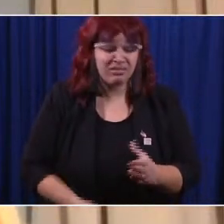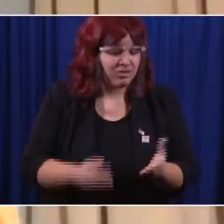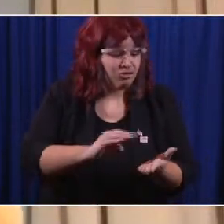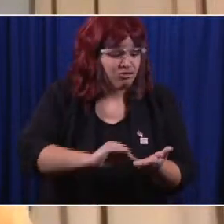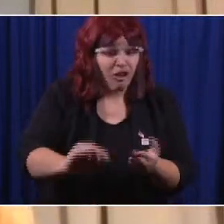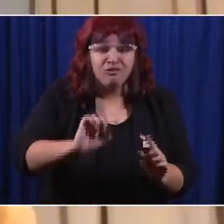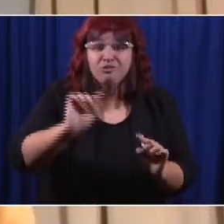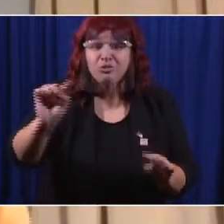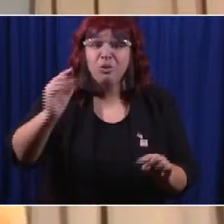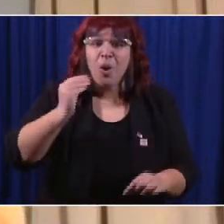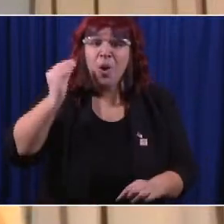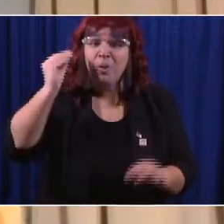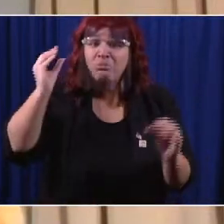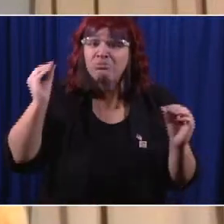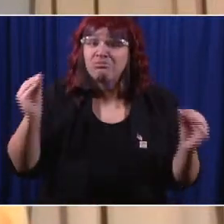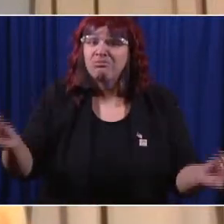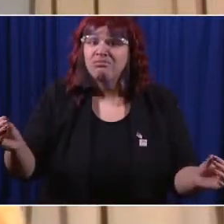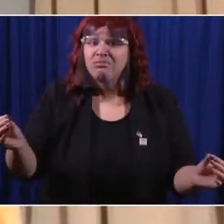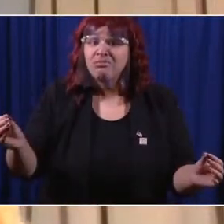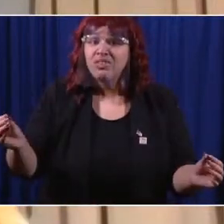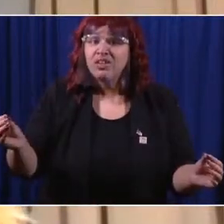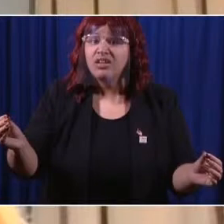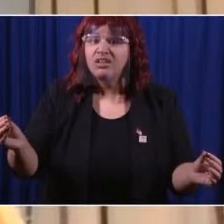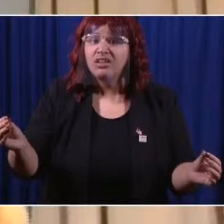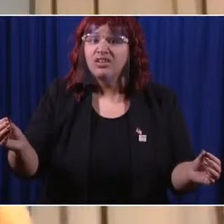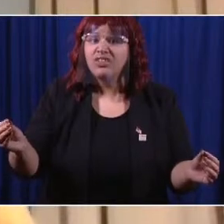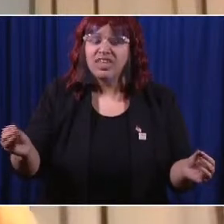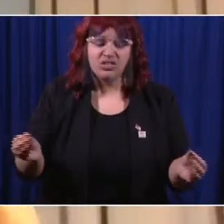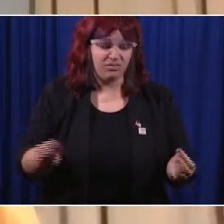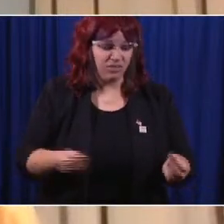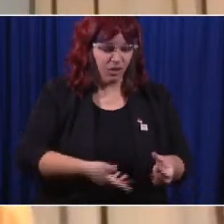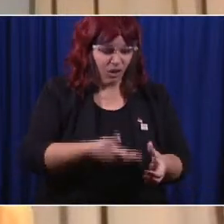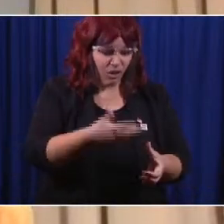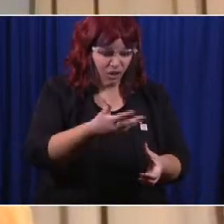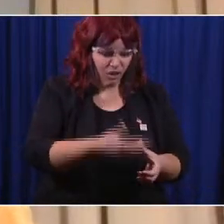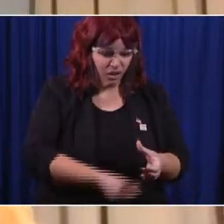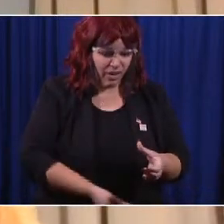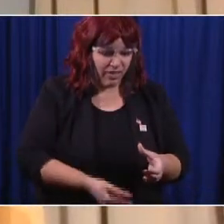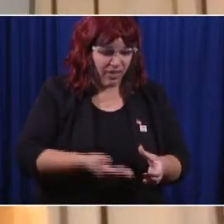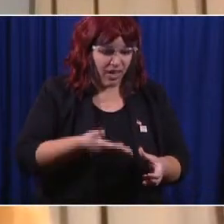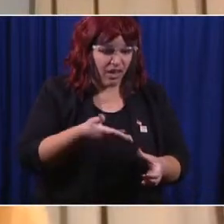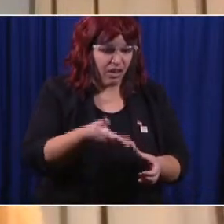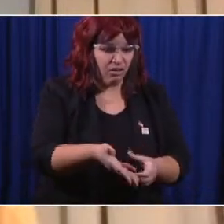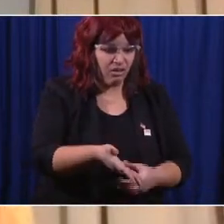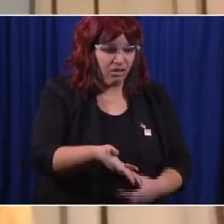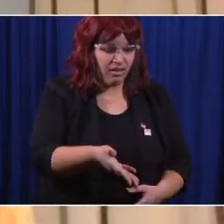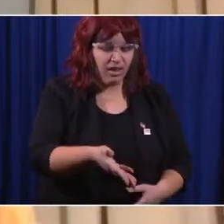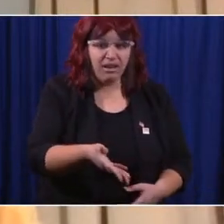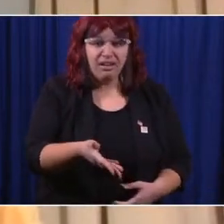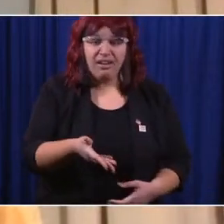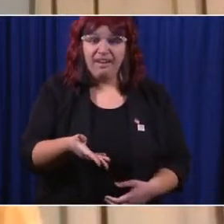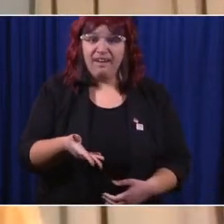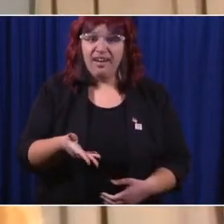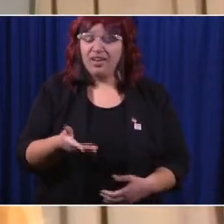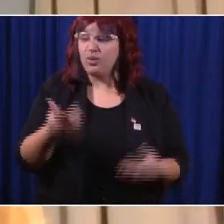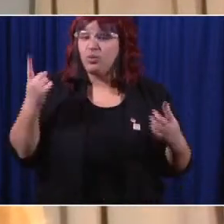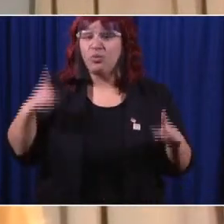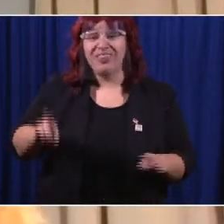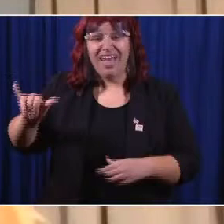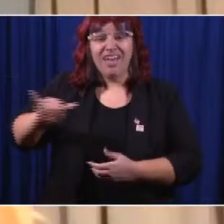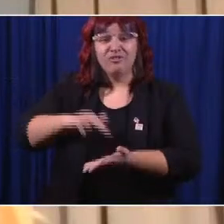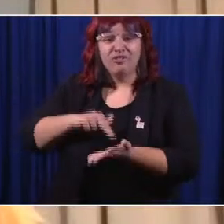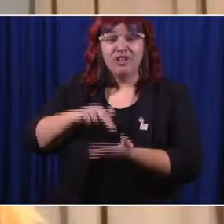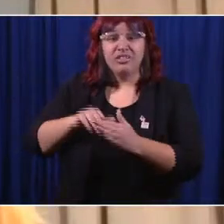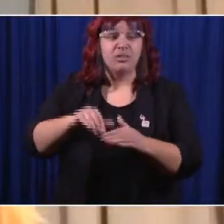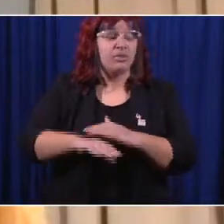room. They were gone. And the pain and the emotion that I saw in her face coming back to that, when not